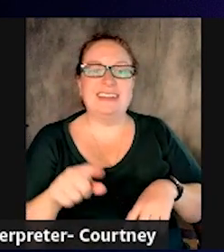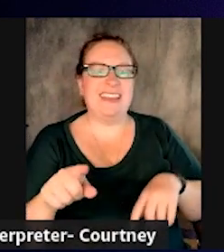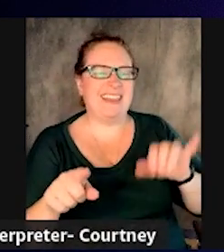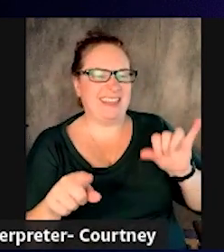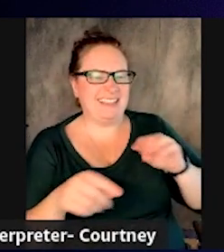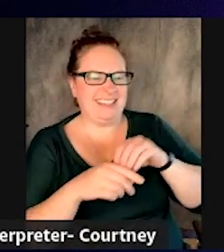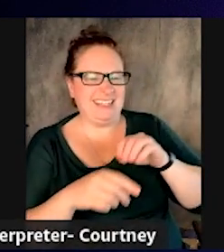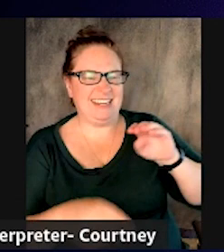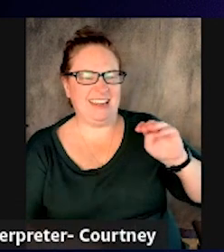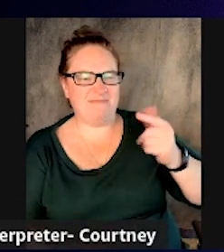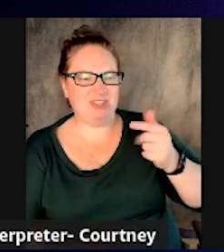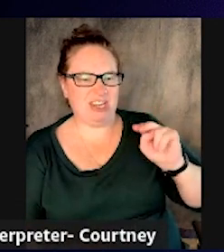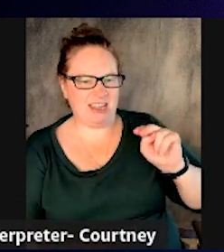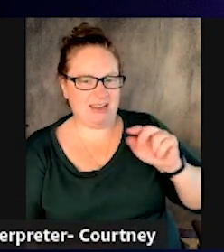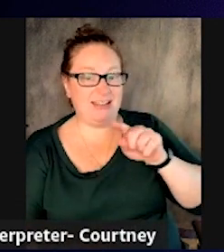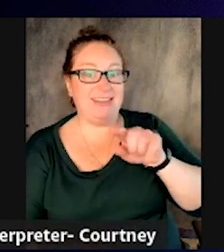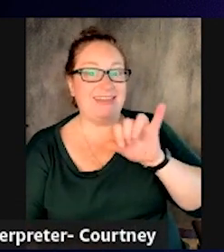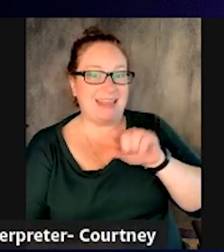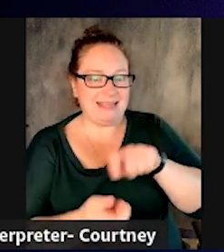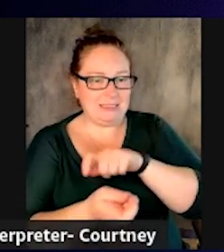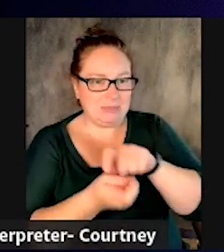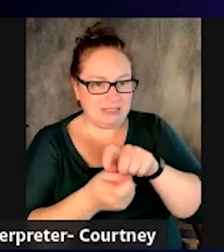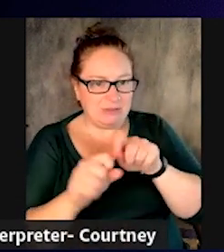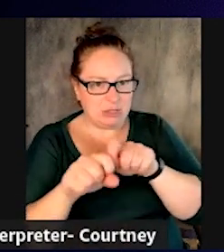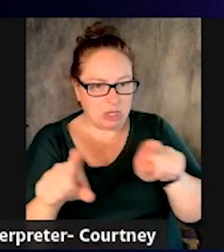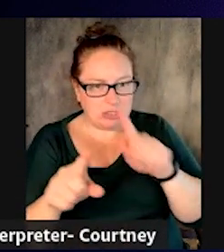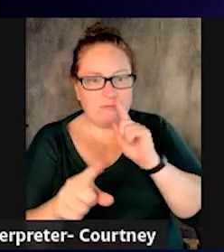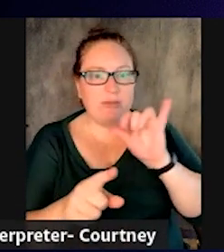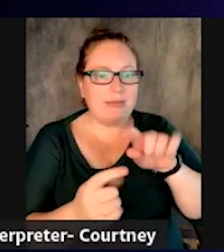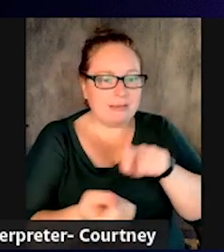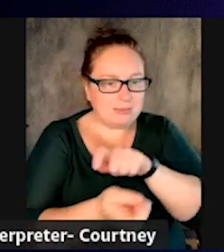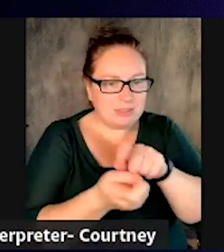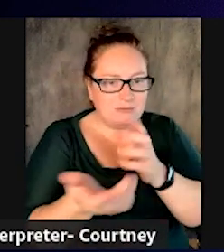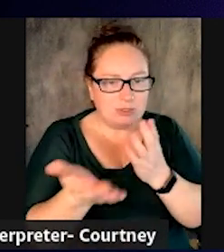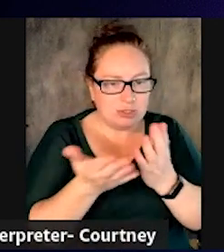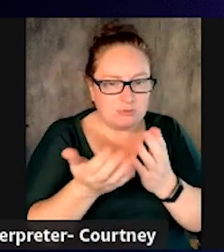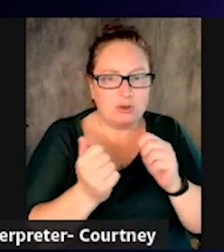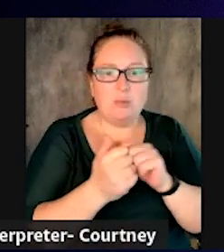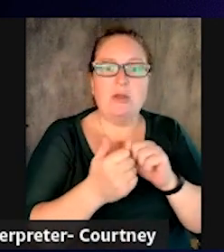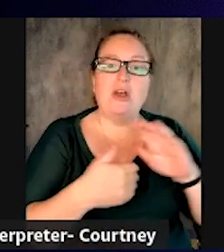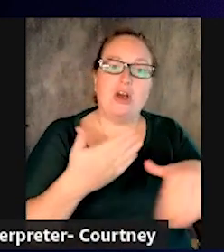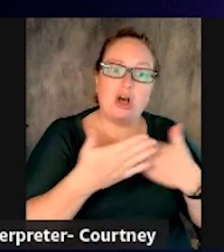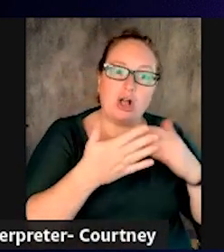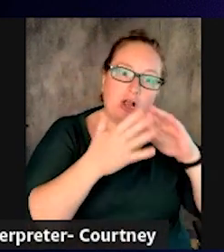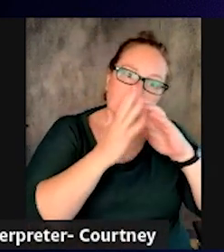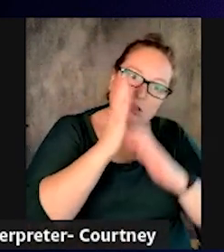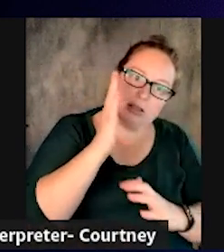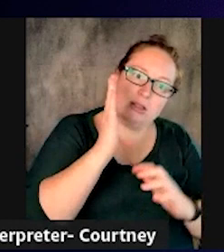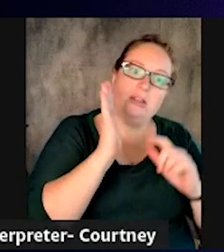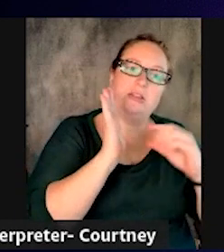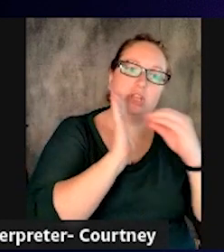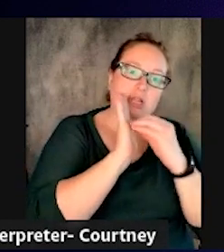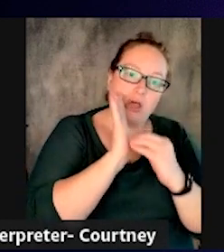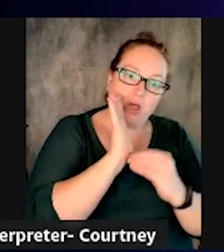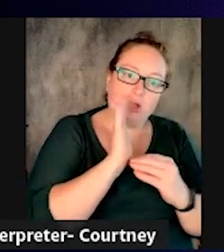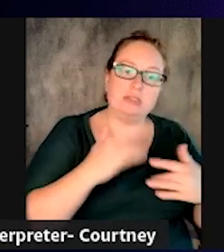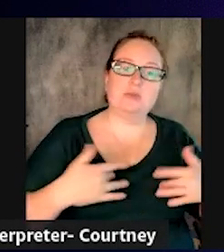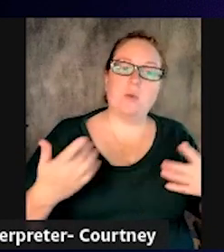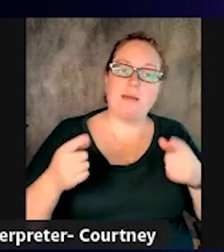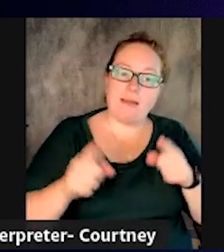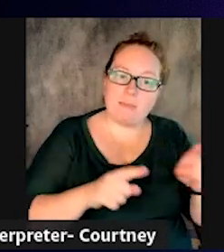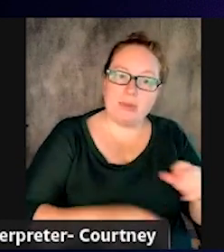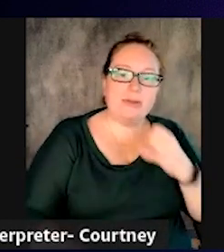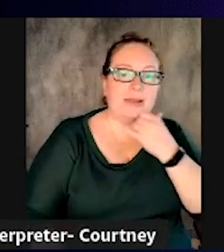MGN, this specific launch of this specific server with all of the logs, what happened, all the error